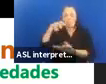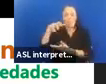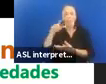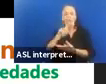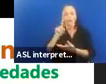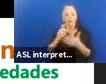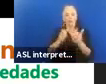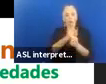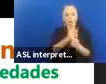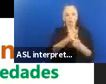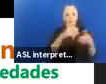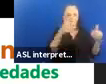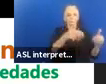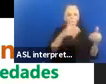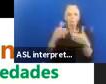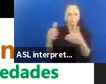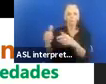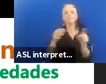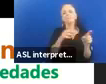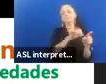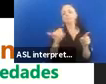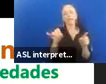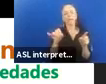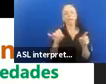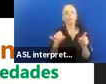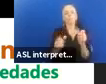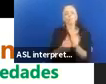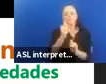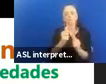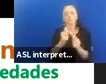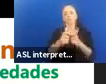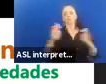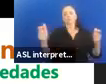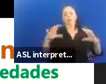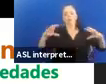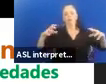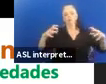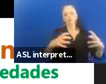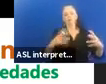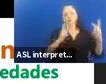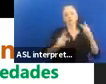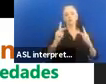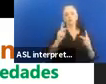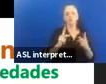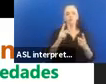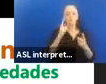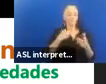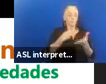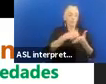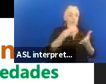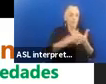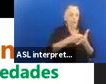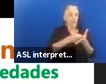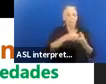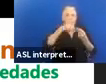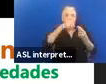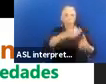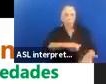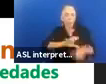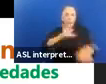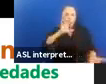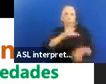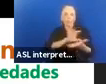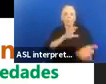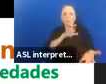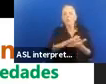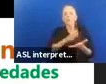high concentrations of human communities. So you see capital flows, concentrations of capital from wealth